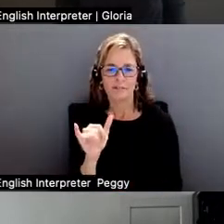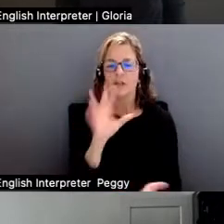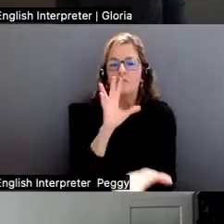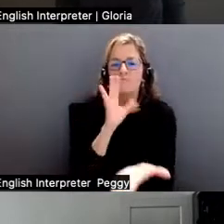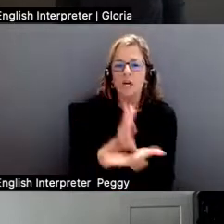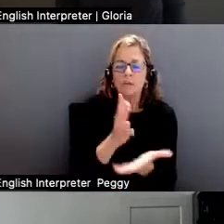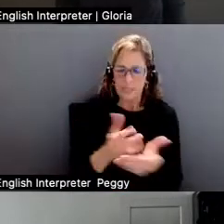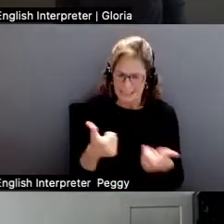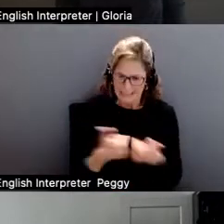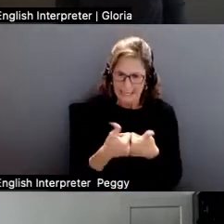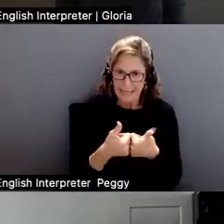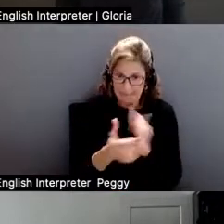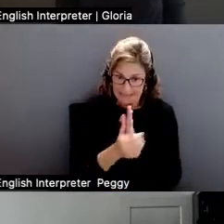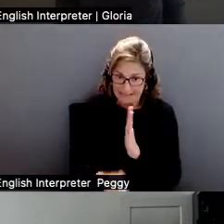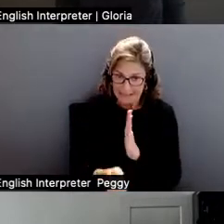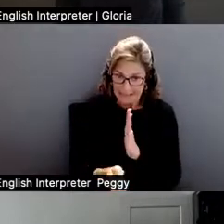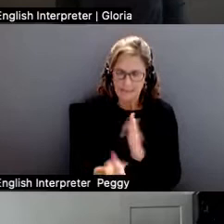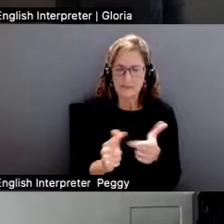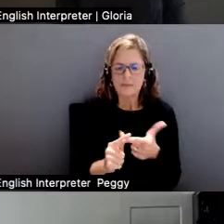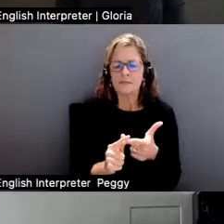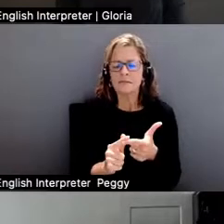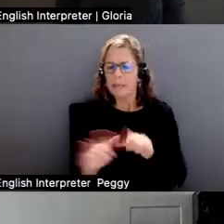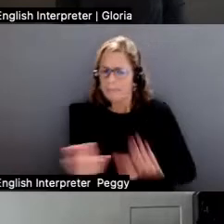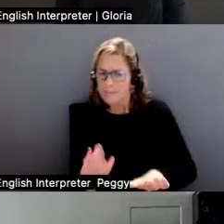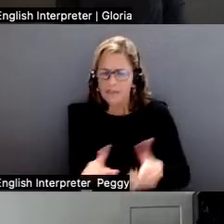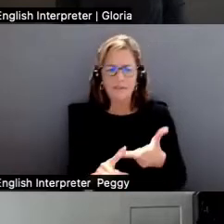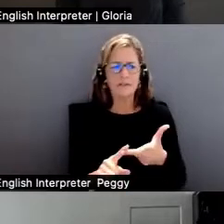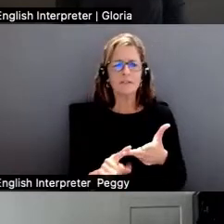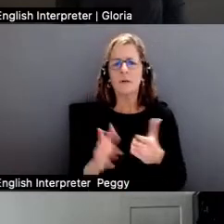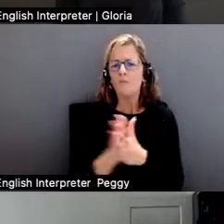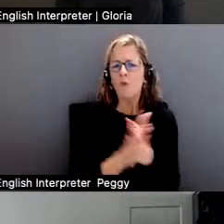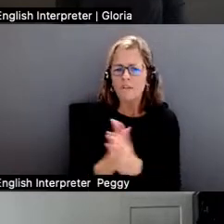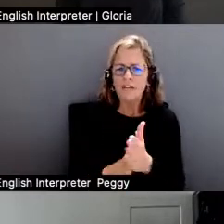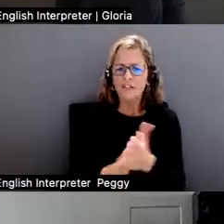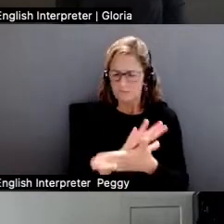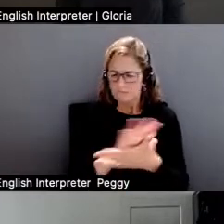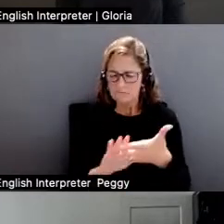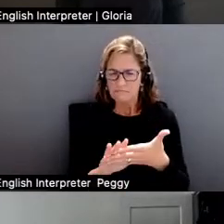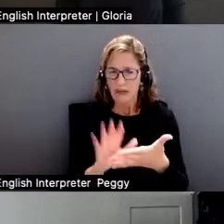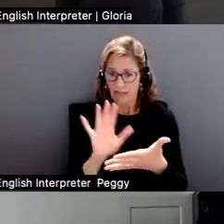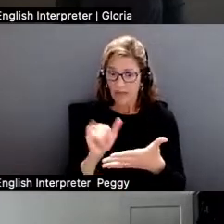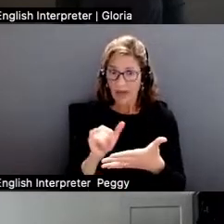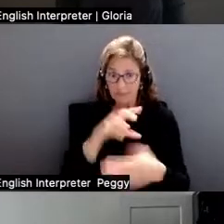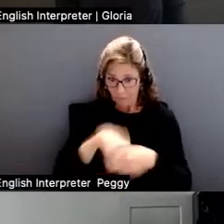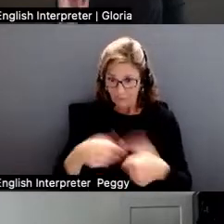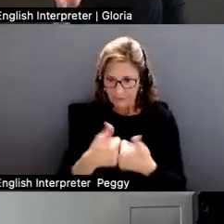and motivations, and how they can translate to other areas of life.